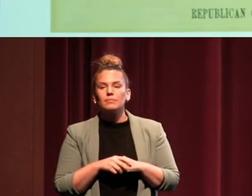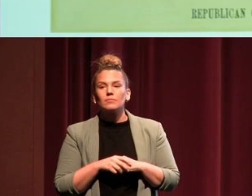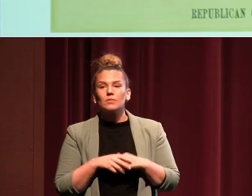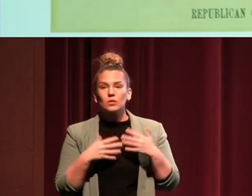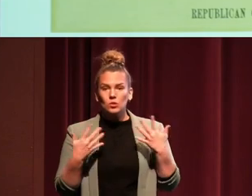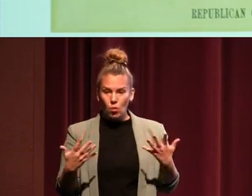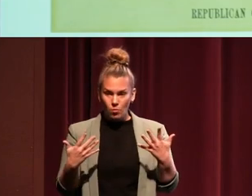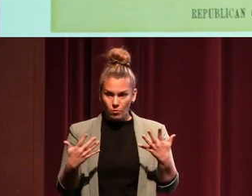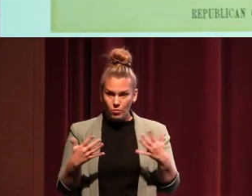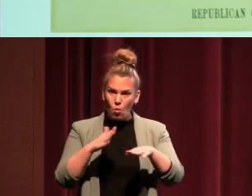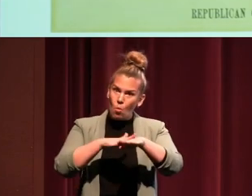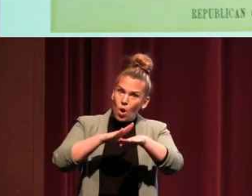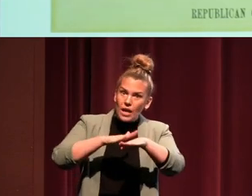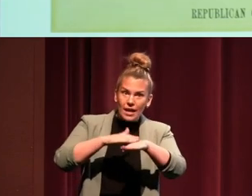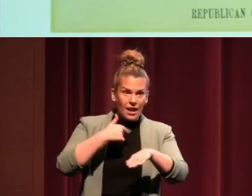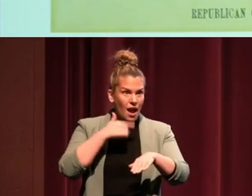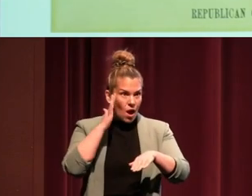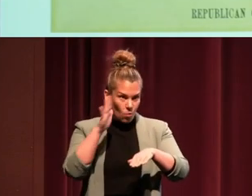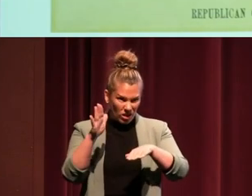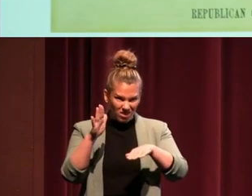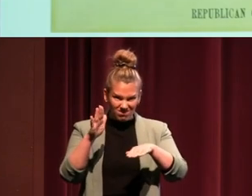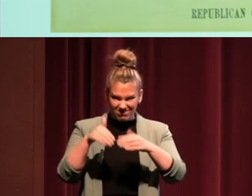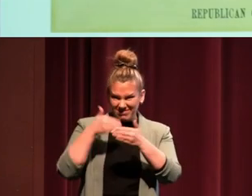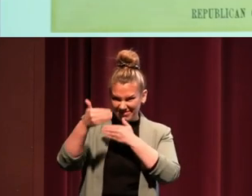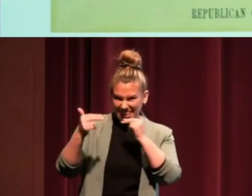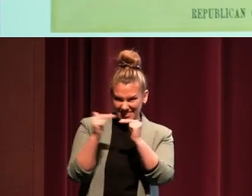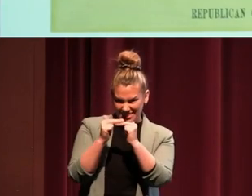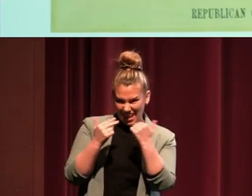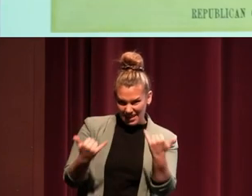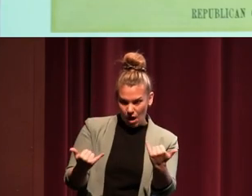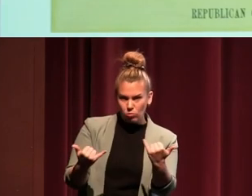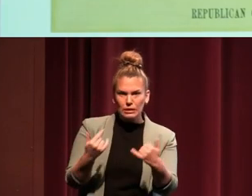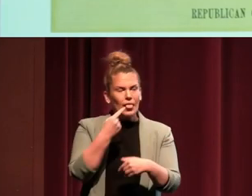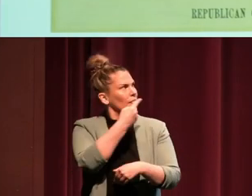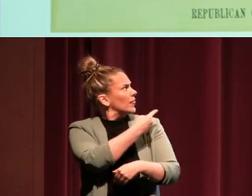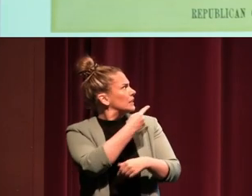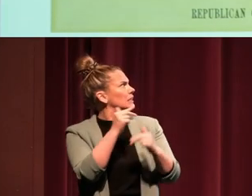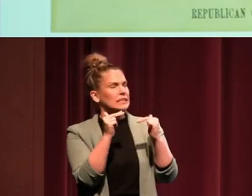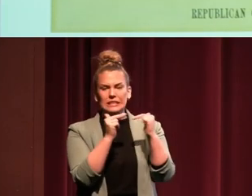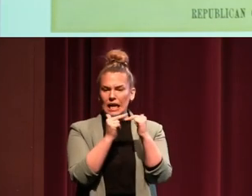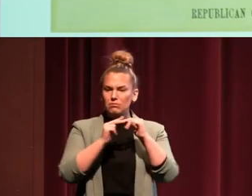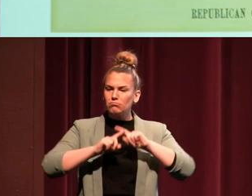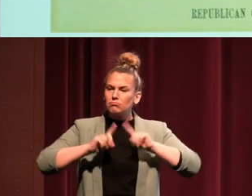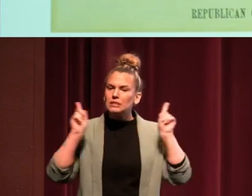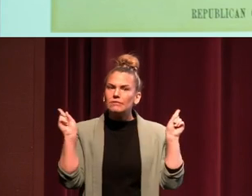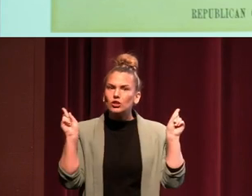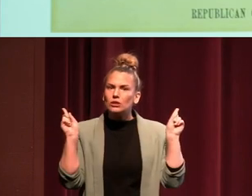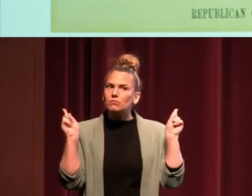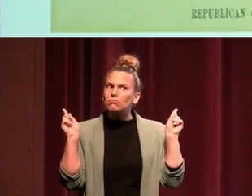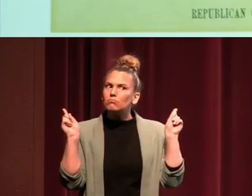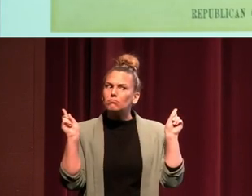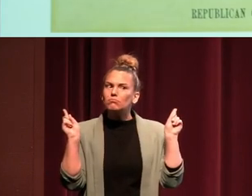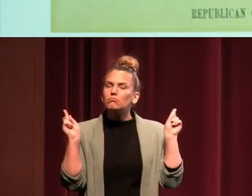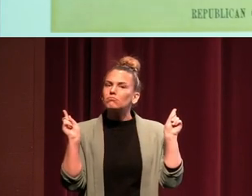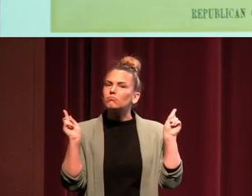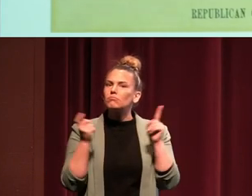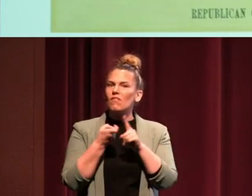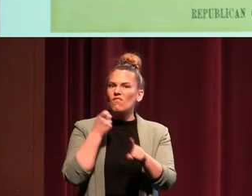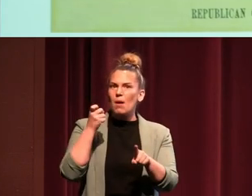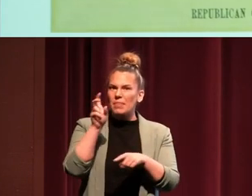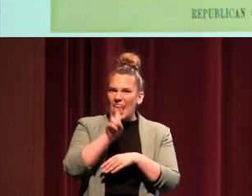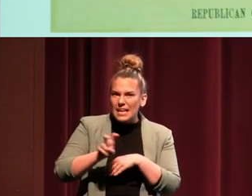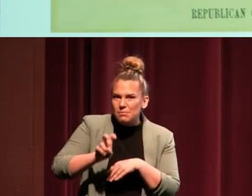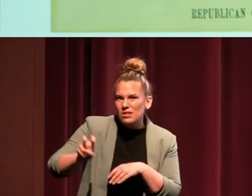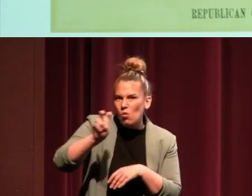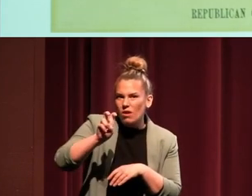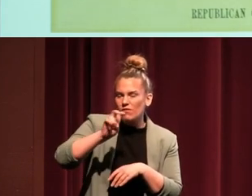So, fair warning, I am going to move to this slide now. This slide's a different version of the explorations of